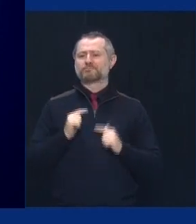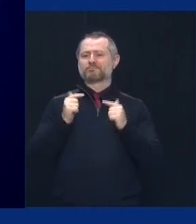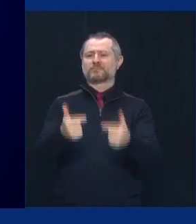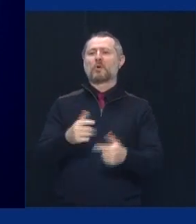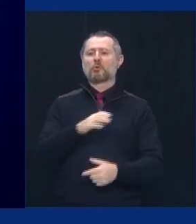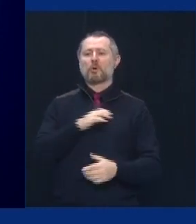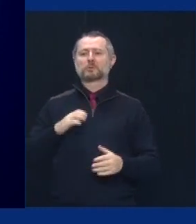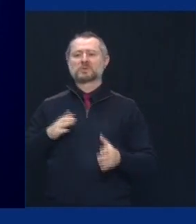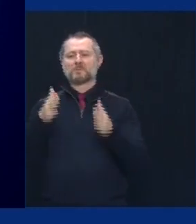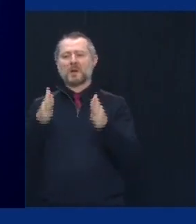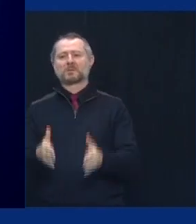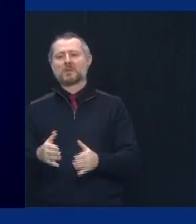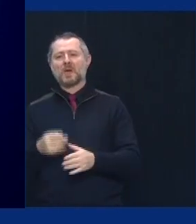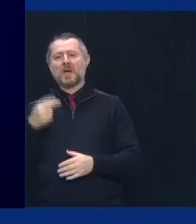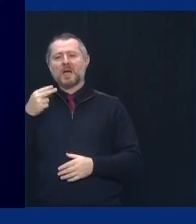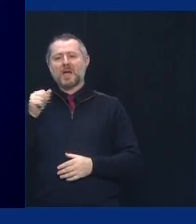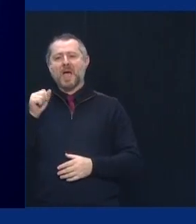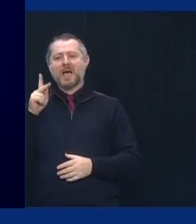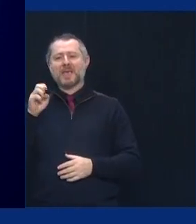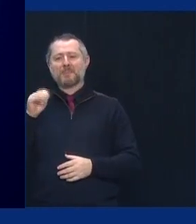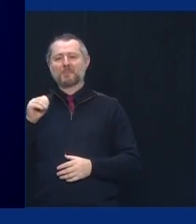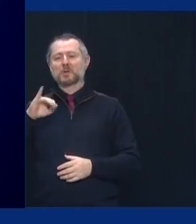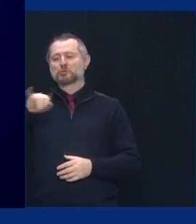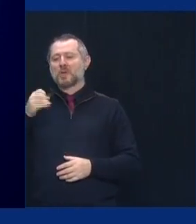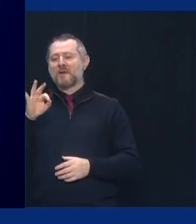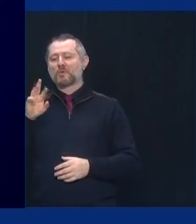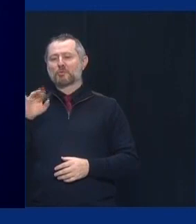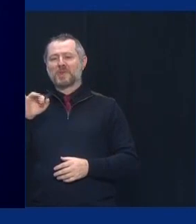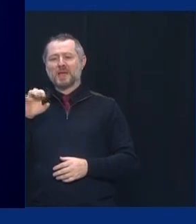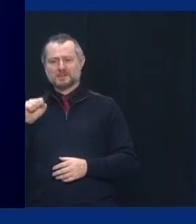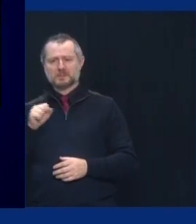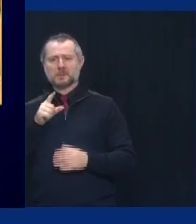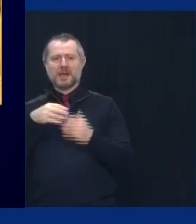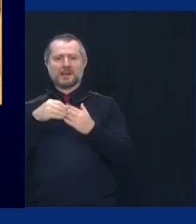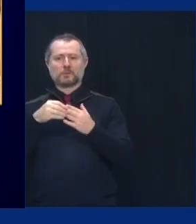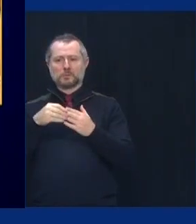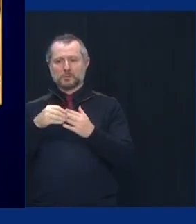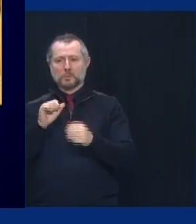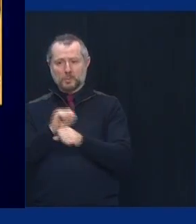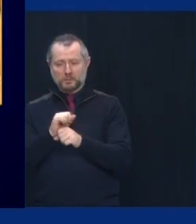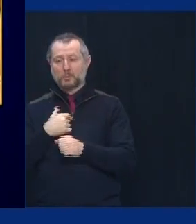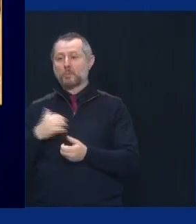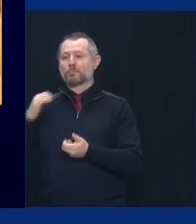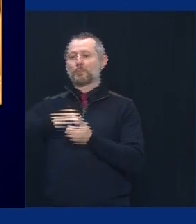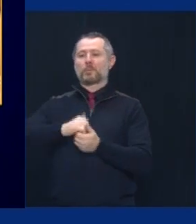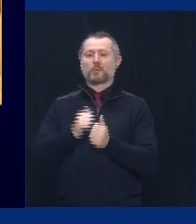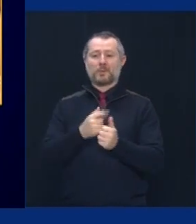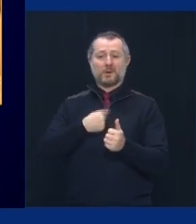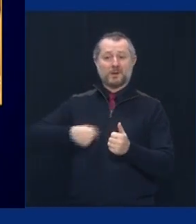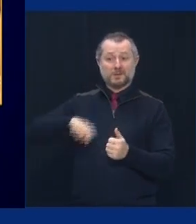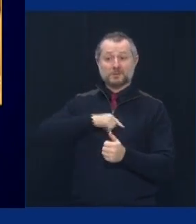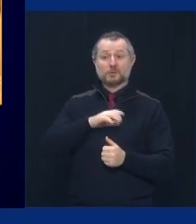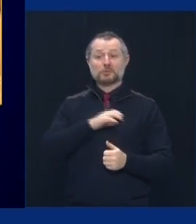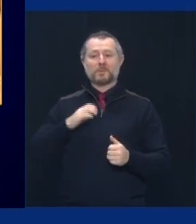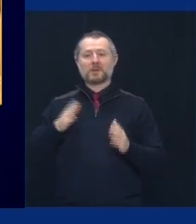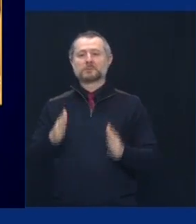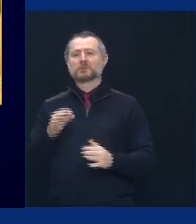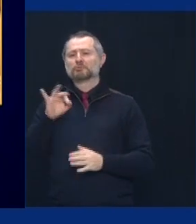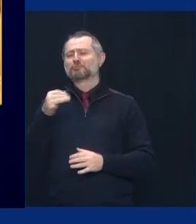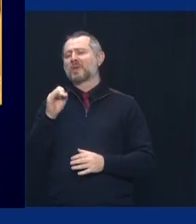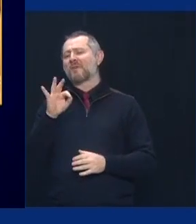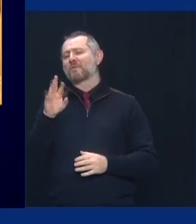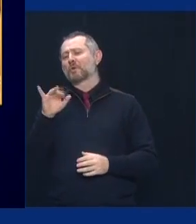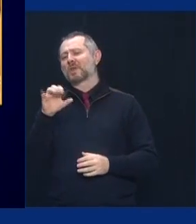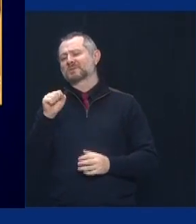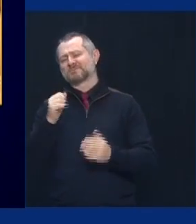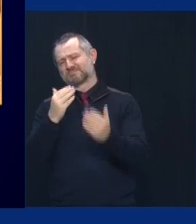Jeffries, who's been spearheading this effort and partnering with us. Congressman Jeffries, thank you so much for being here, and